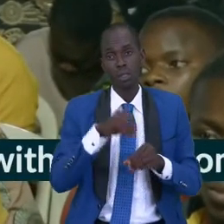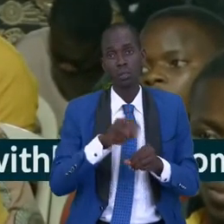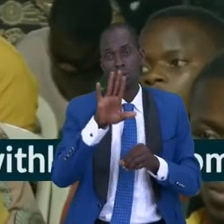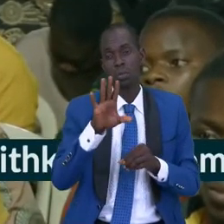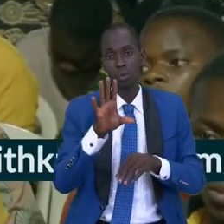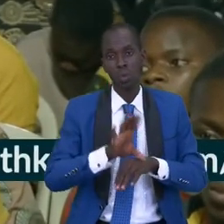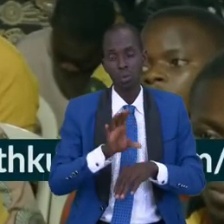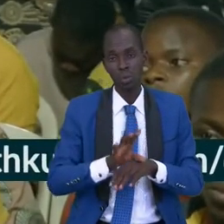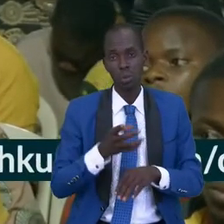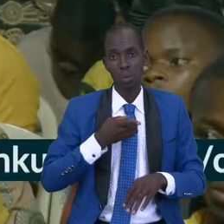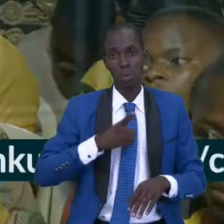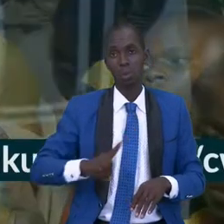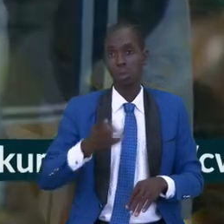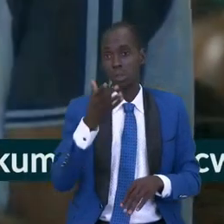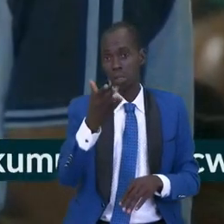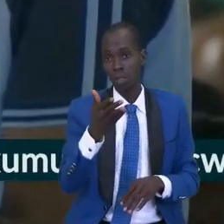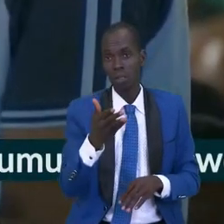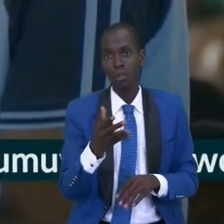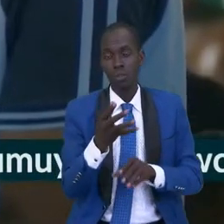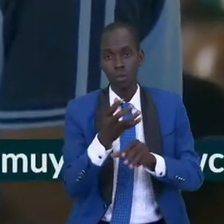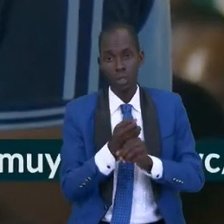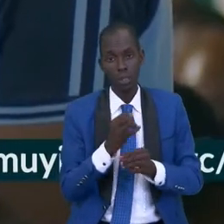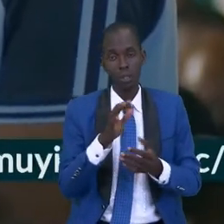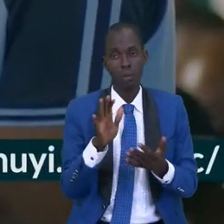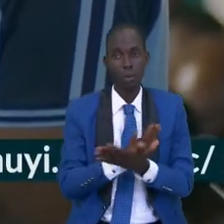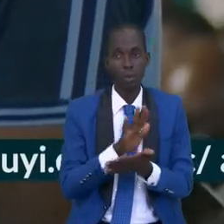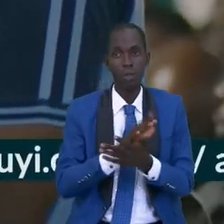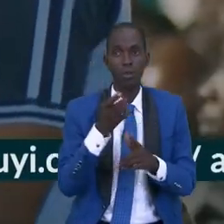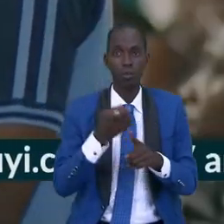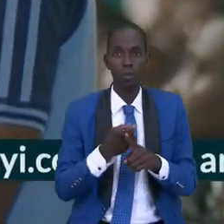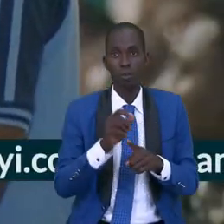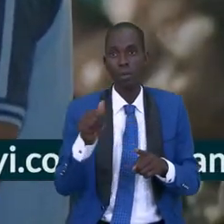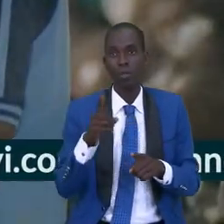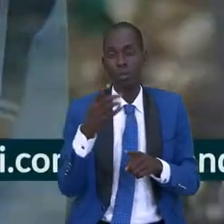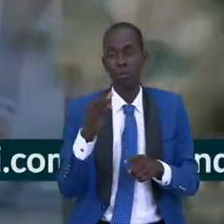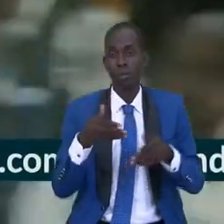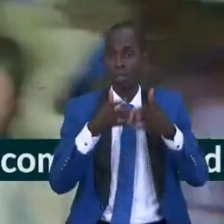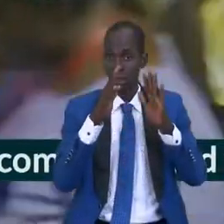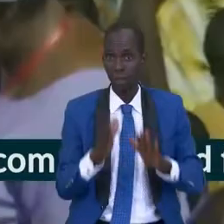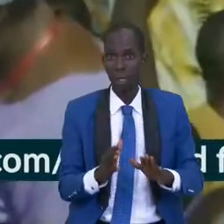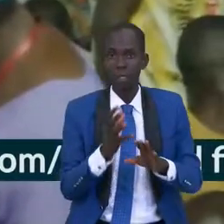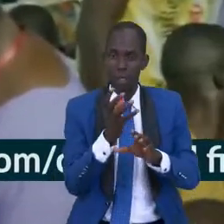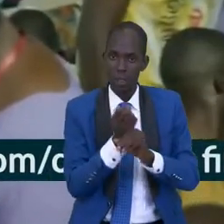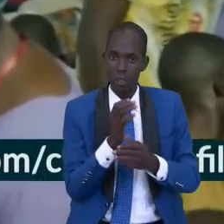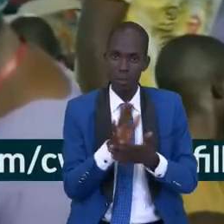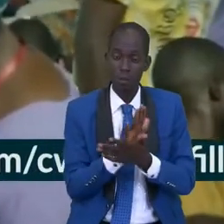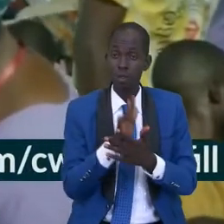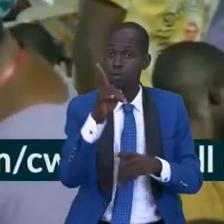to abide in the faith, to continue serving the Lord to the end.